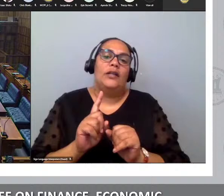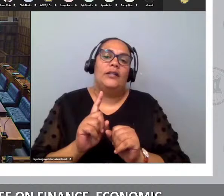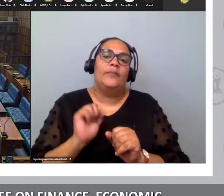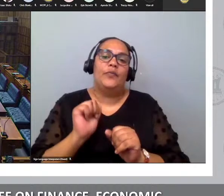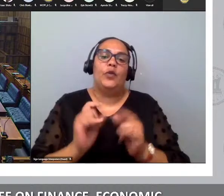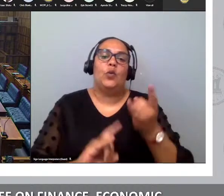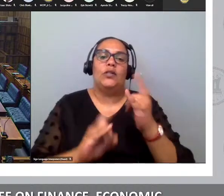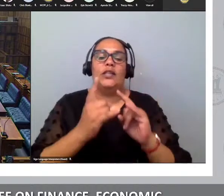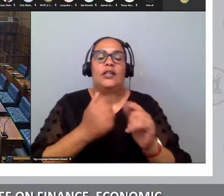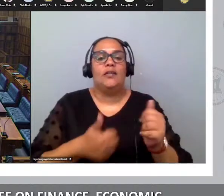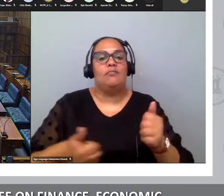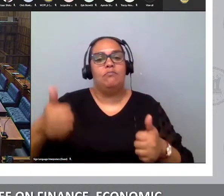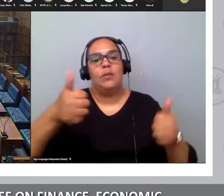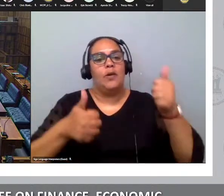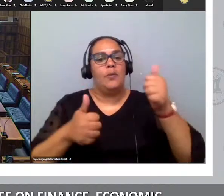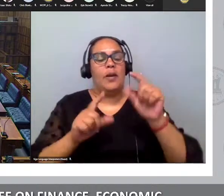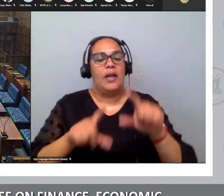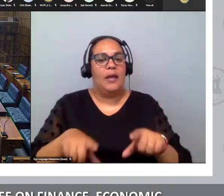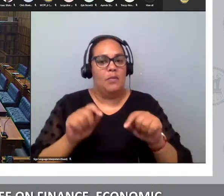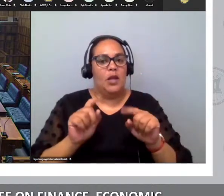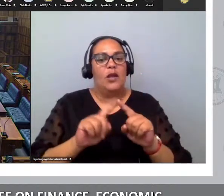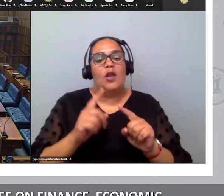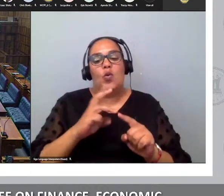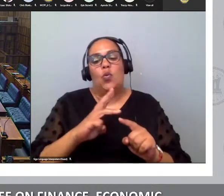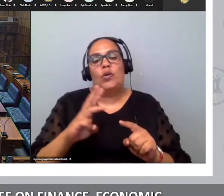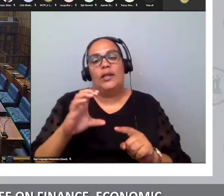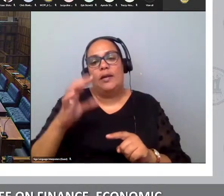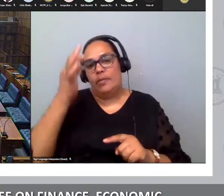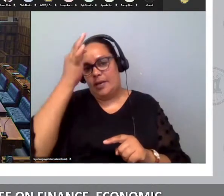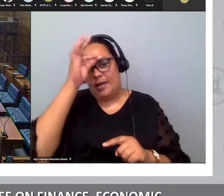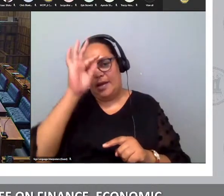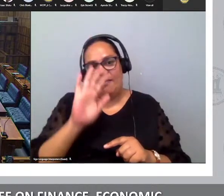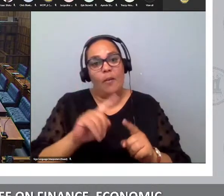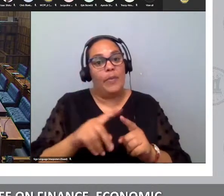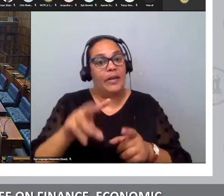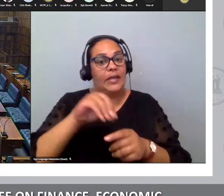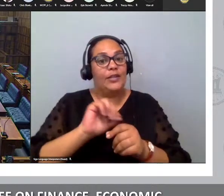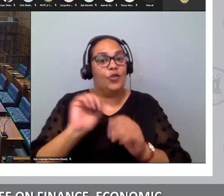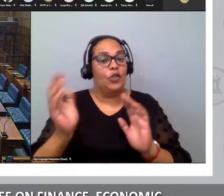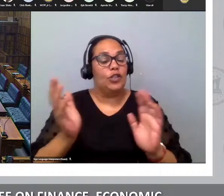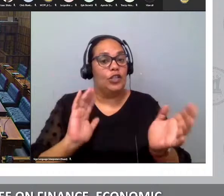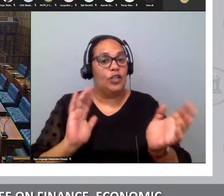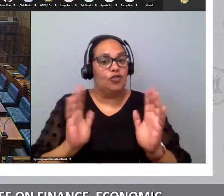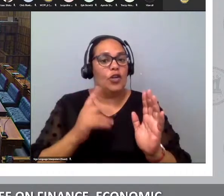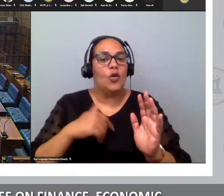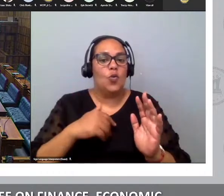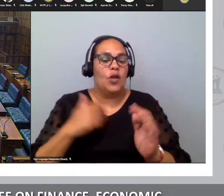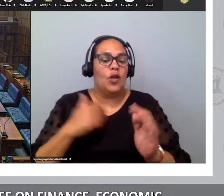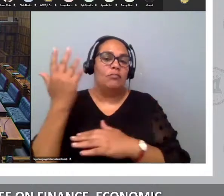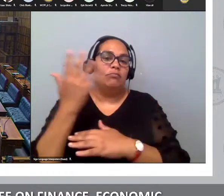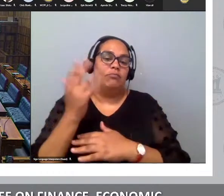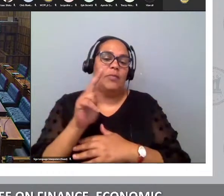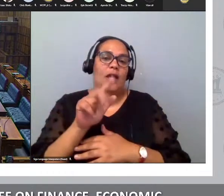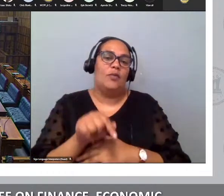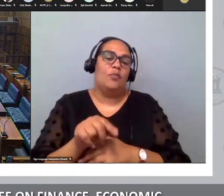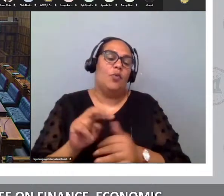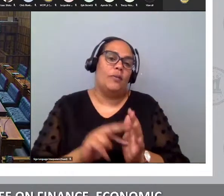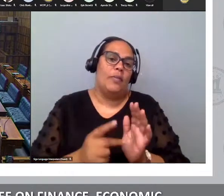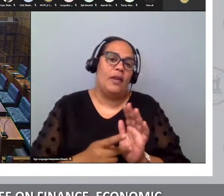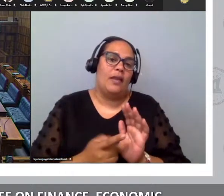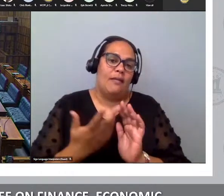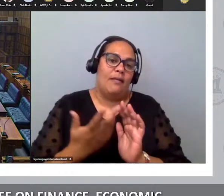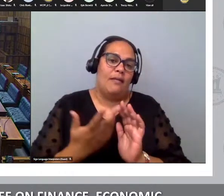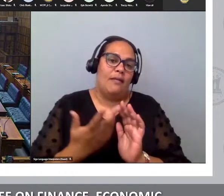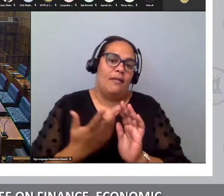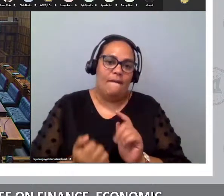city officials the city of capwn as well as the Western Cape government in that session we presented the 8-point plan